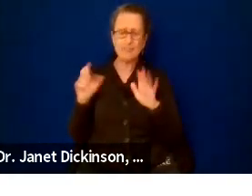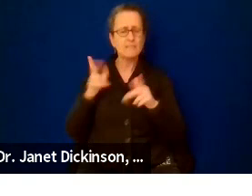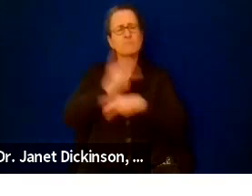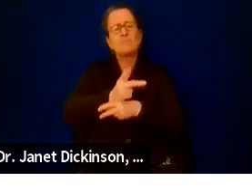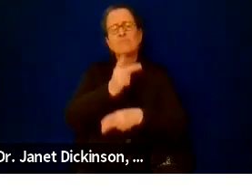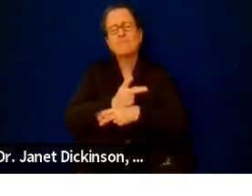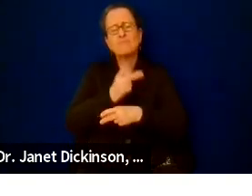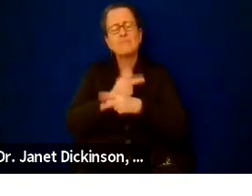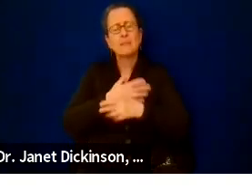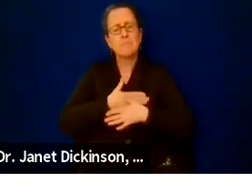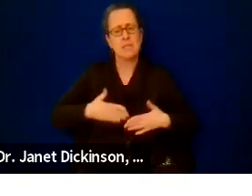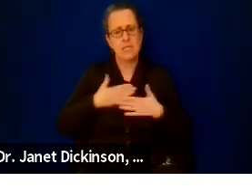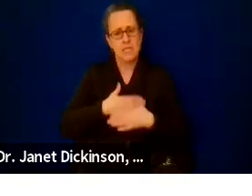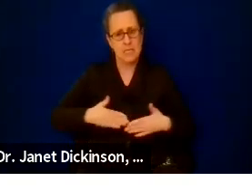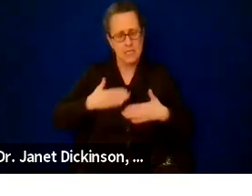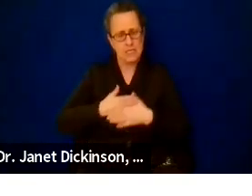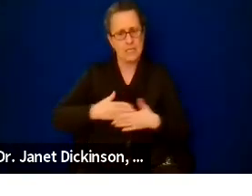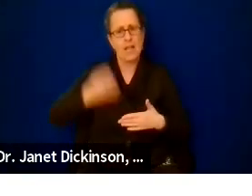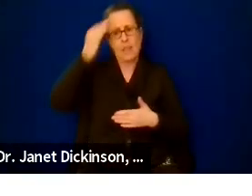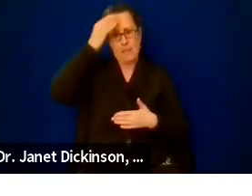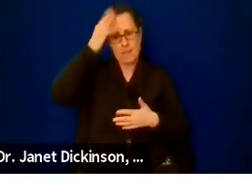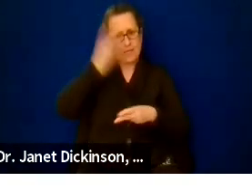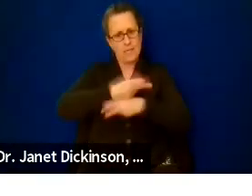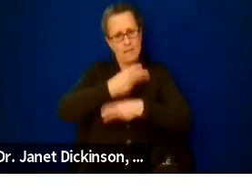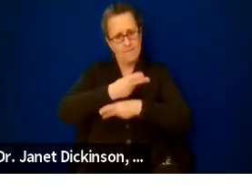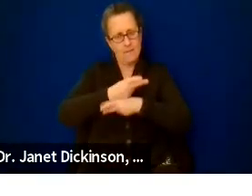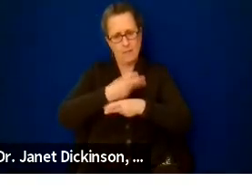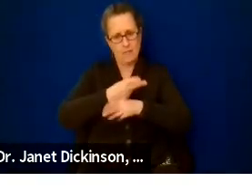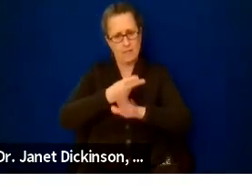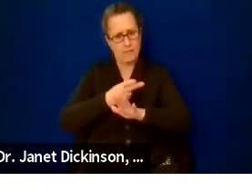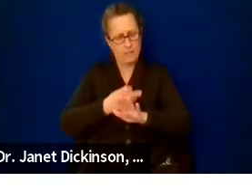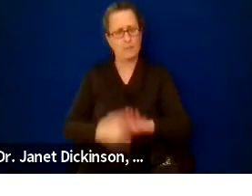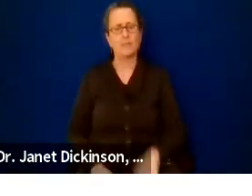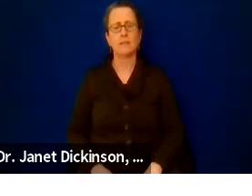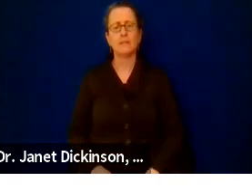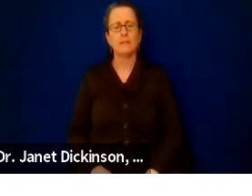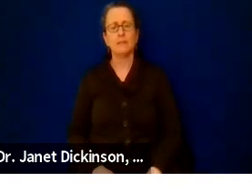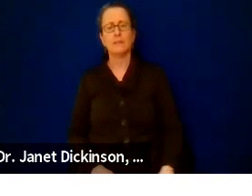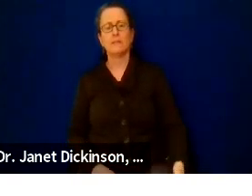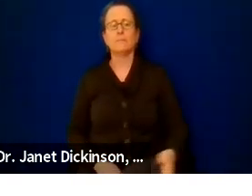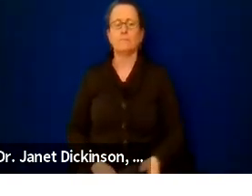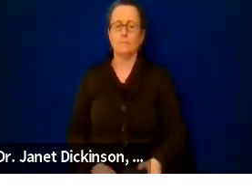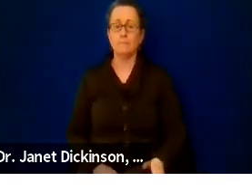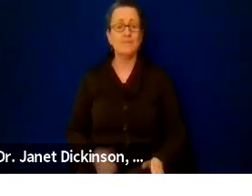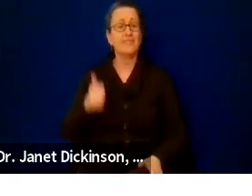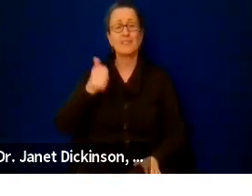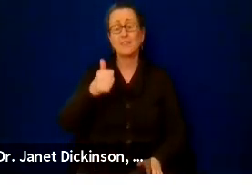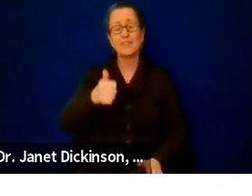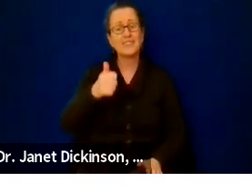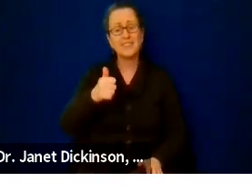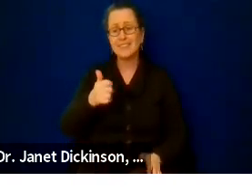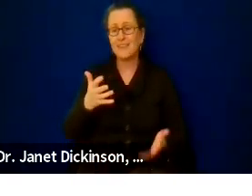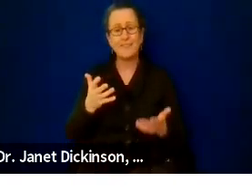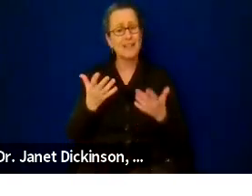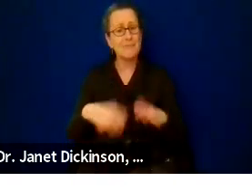us on that and to be thinking carefully about that. And again, those personal precautions that daily